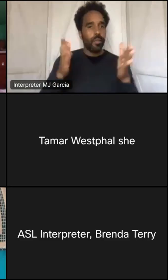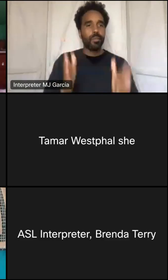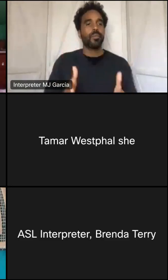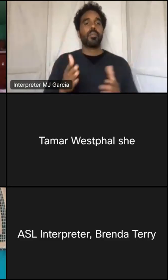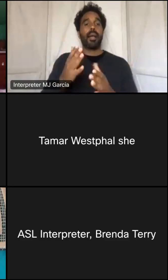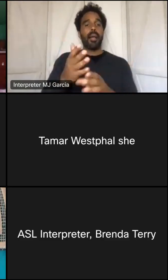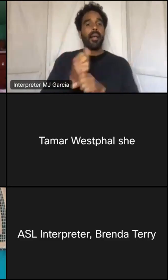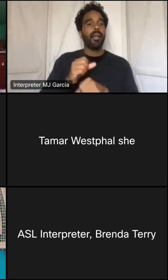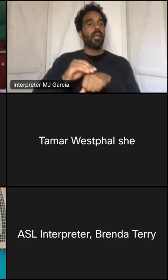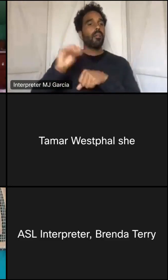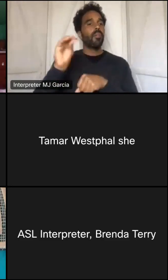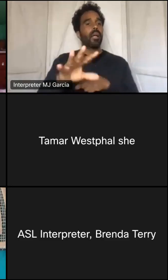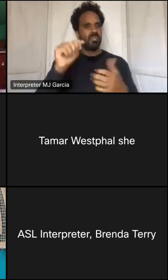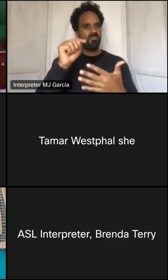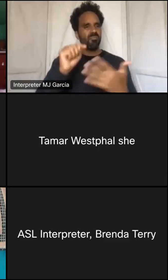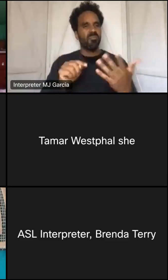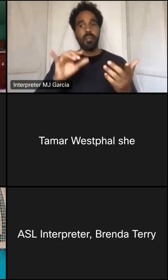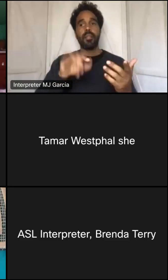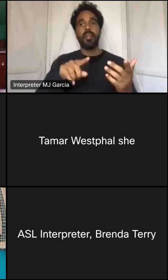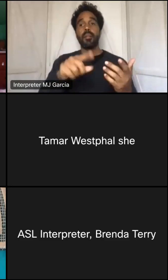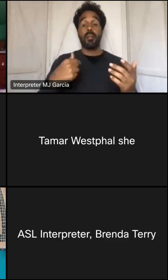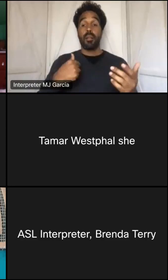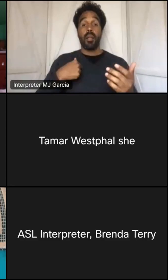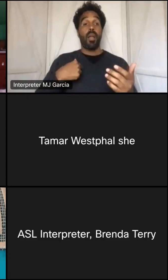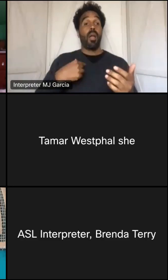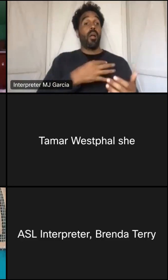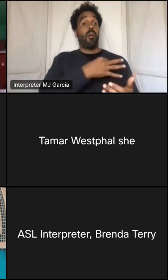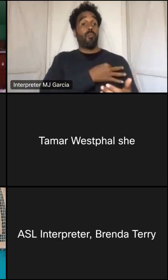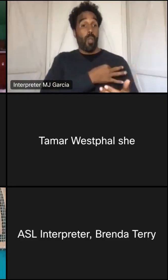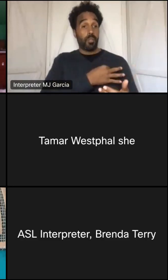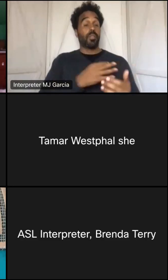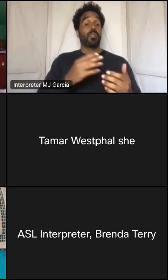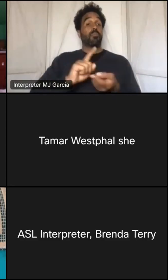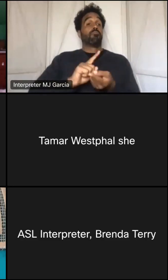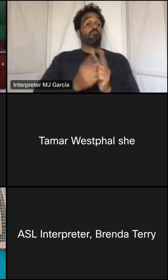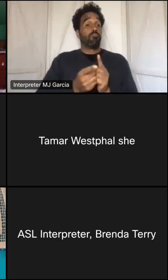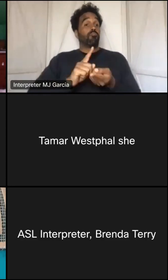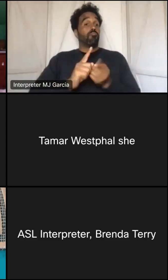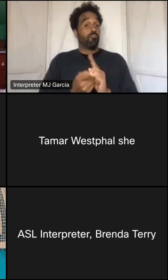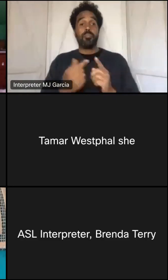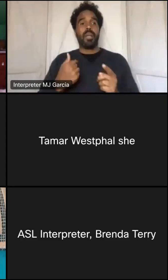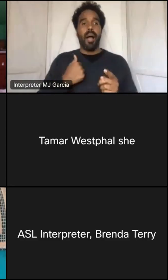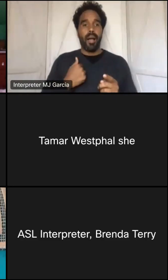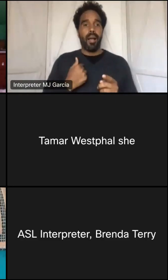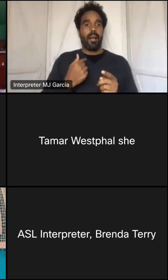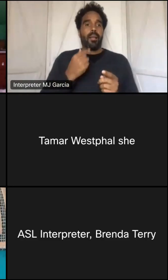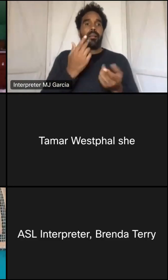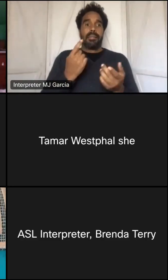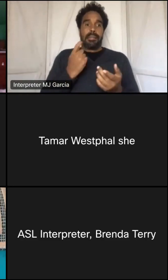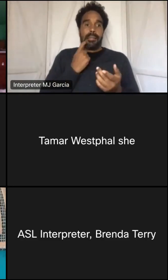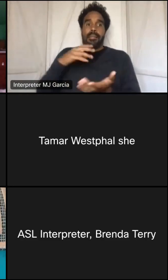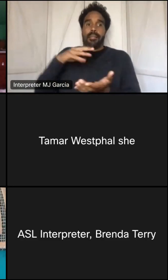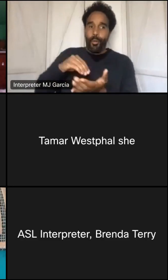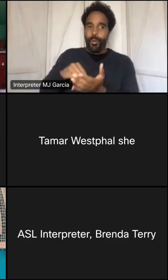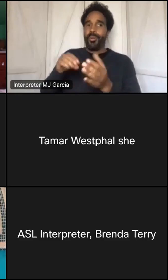advice. And I was volunteering translating. I was barely learning English, but I was able to participate